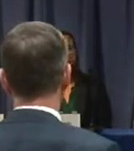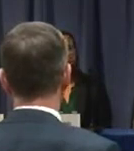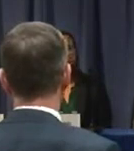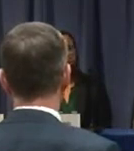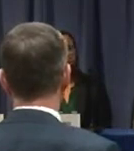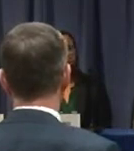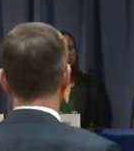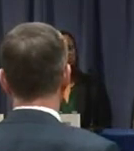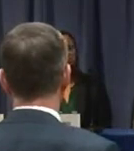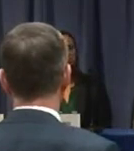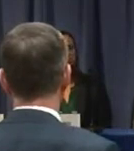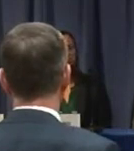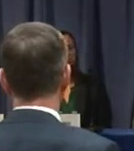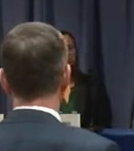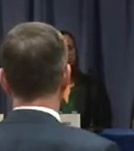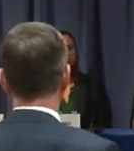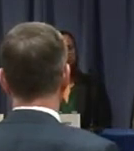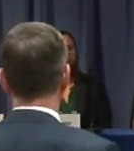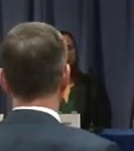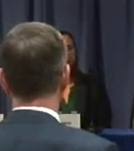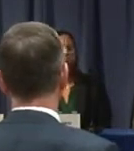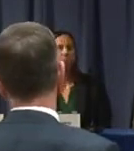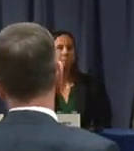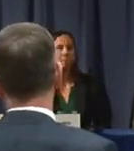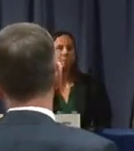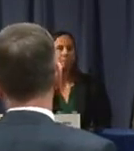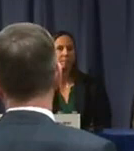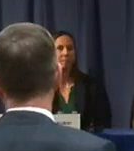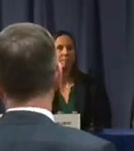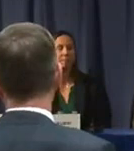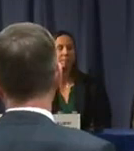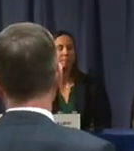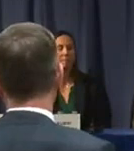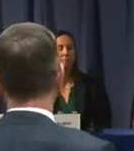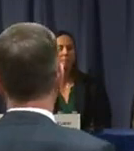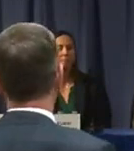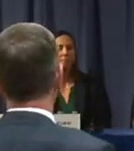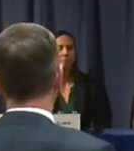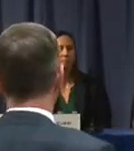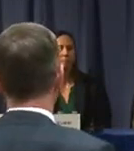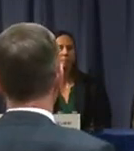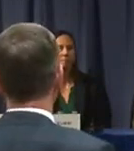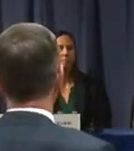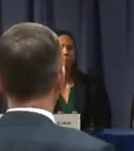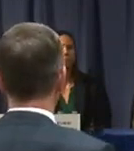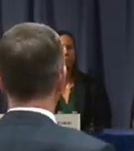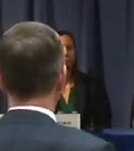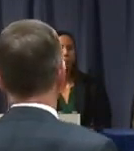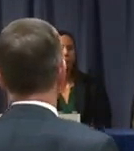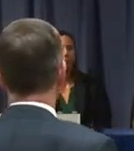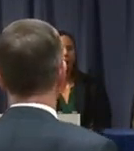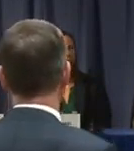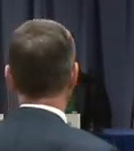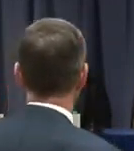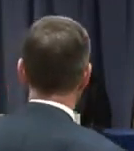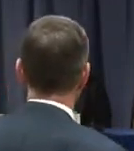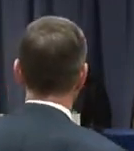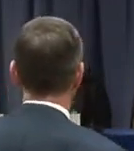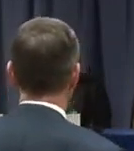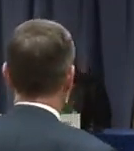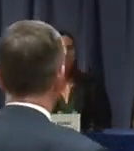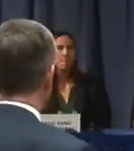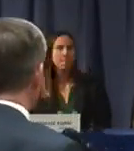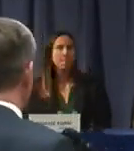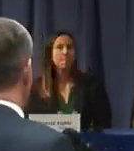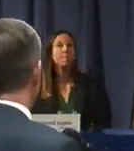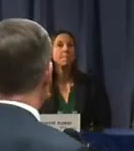so any guidance there? And maybe the follow-up question is, how are you managing through the parent